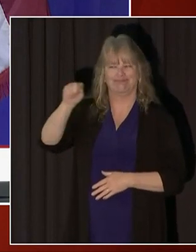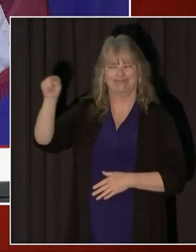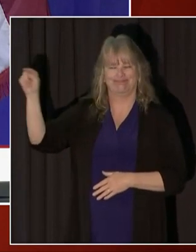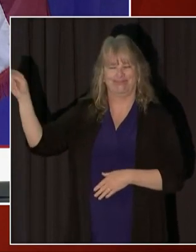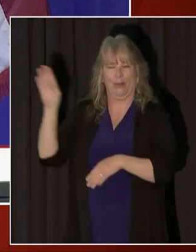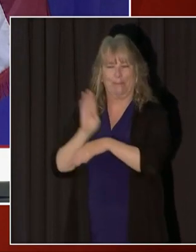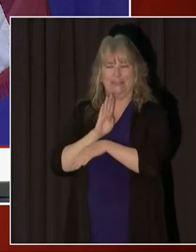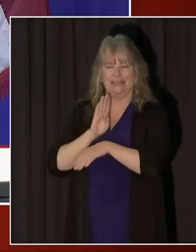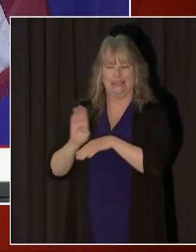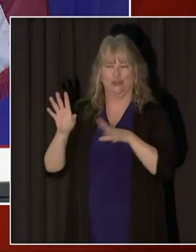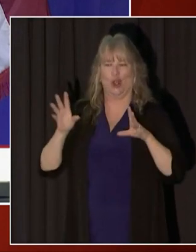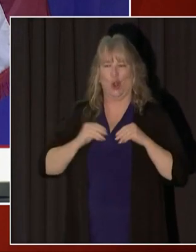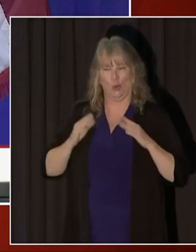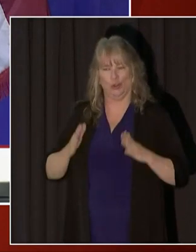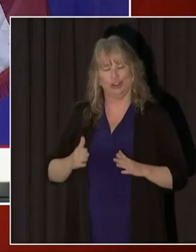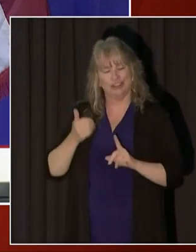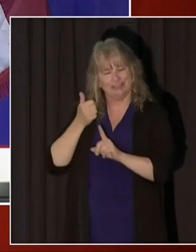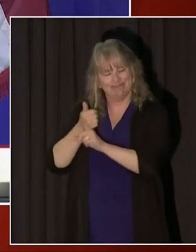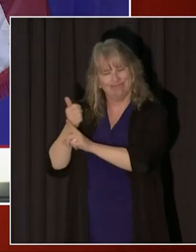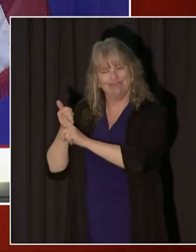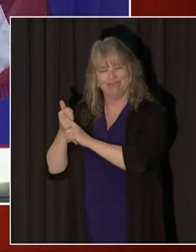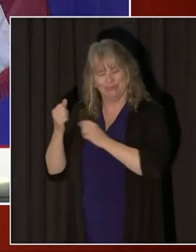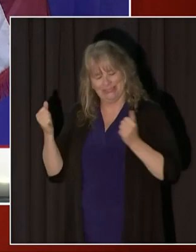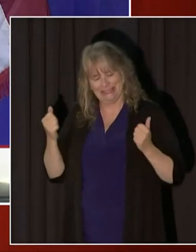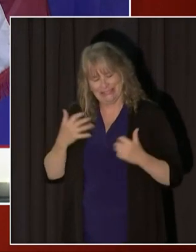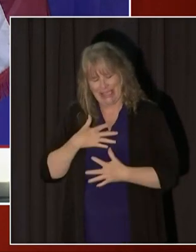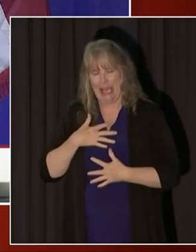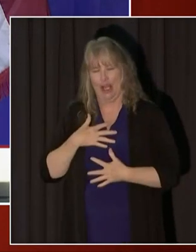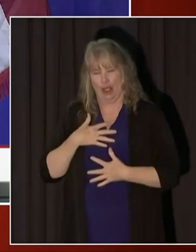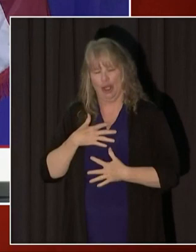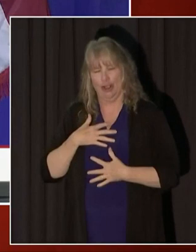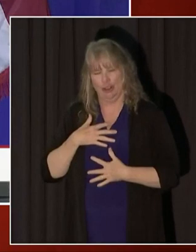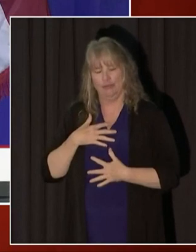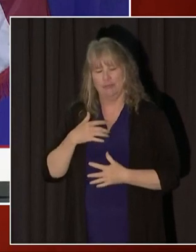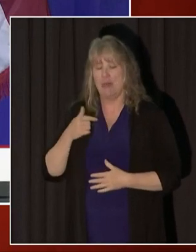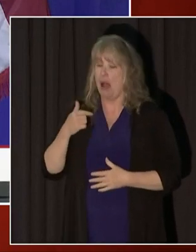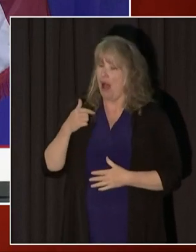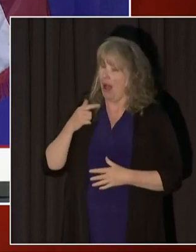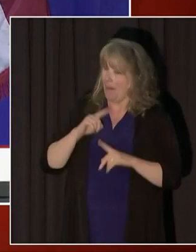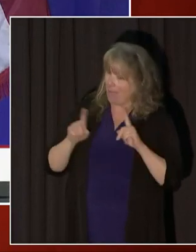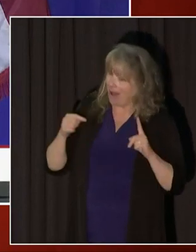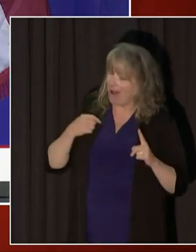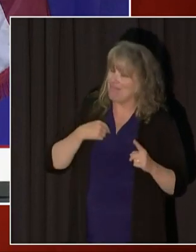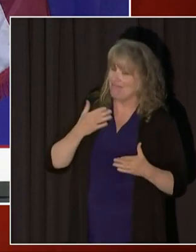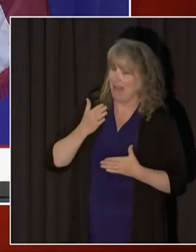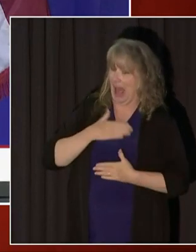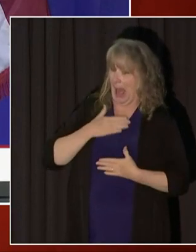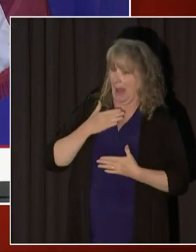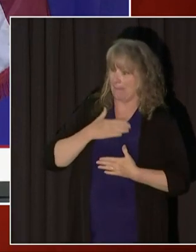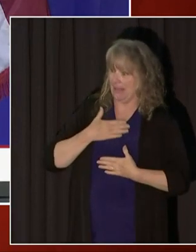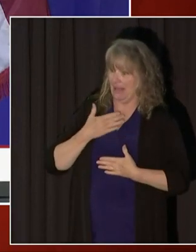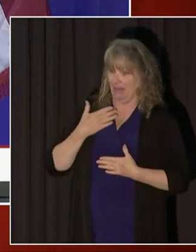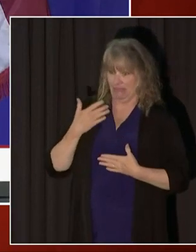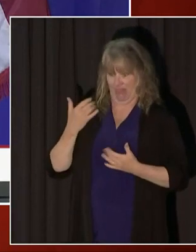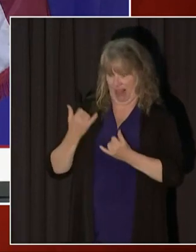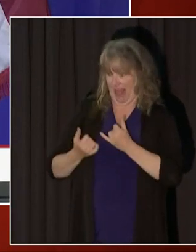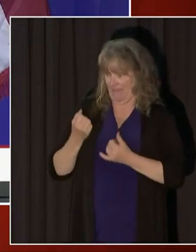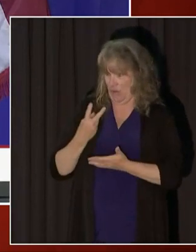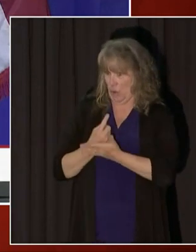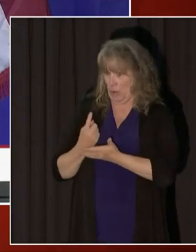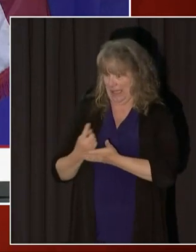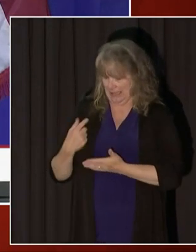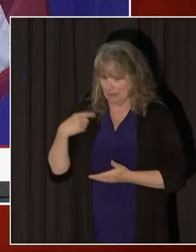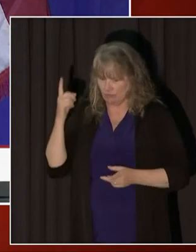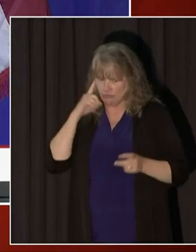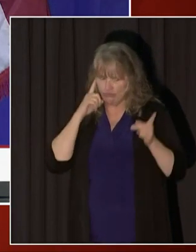owners who are scared. I am pleased, though, over the last several weeks, I'm hearing about more and more